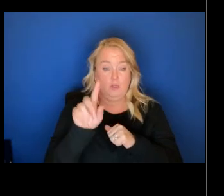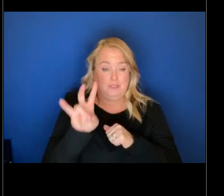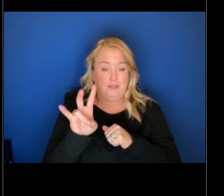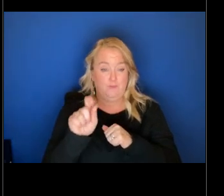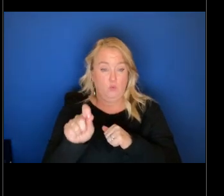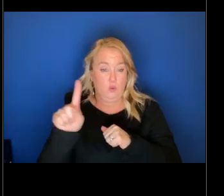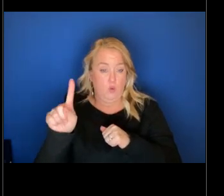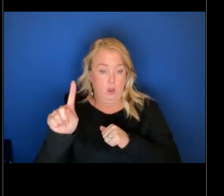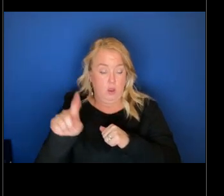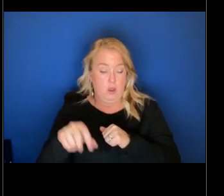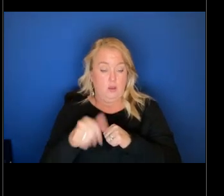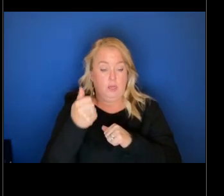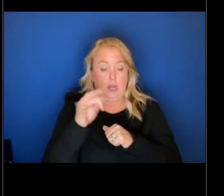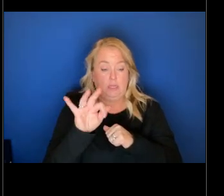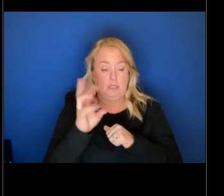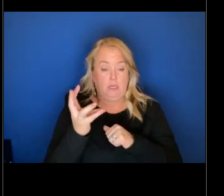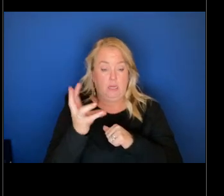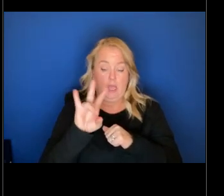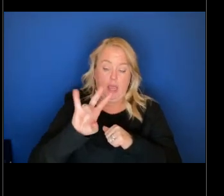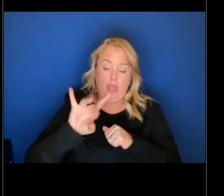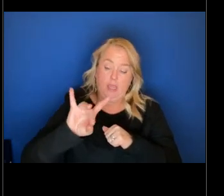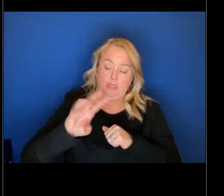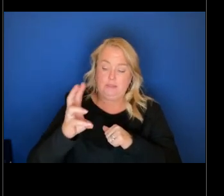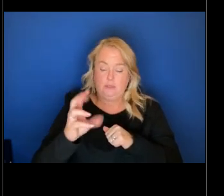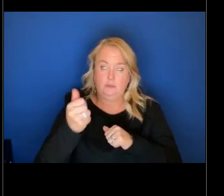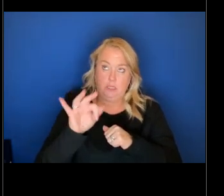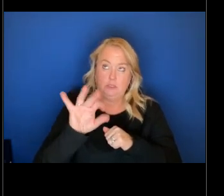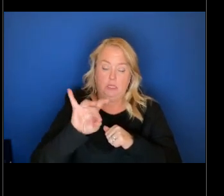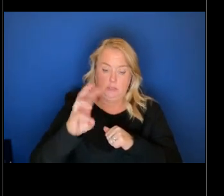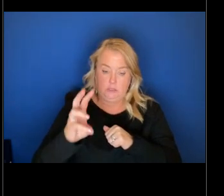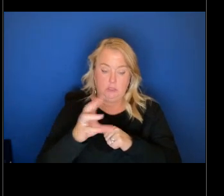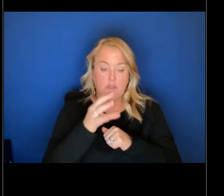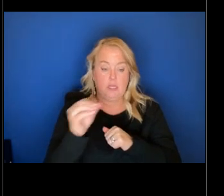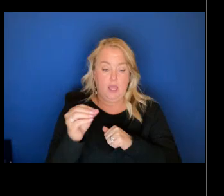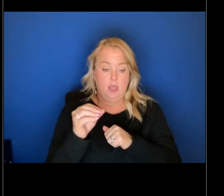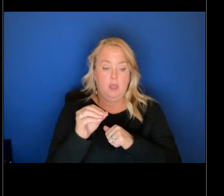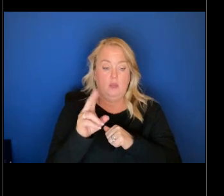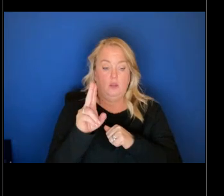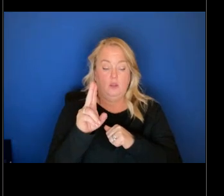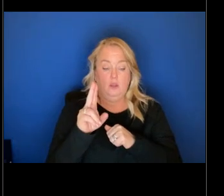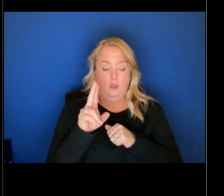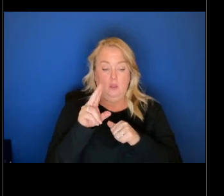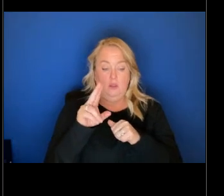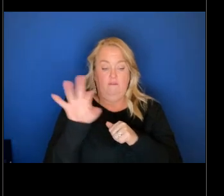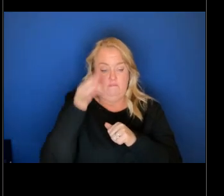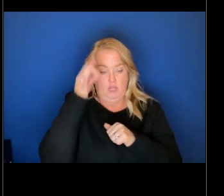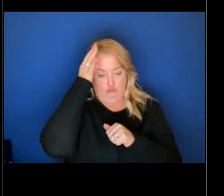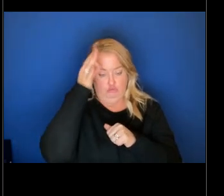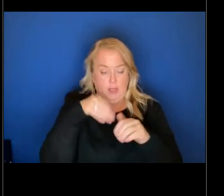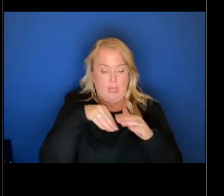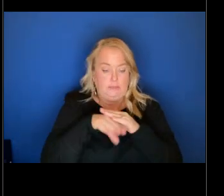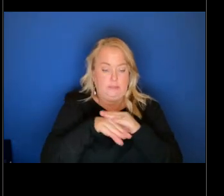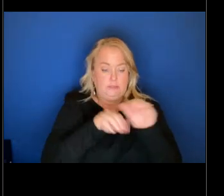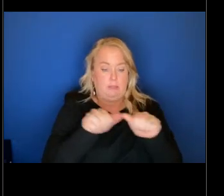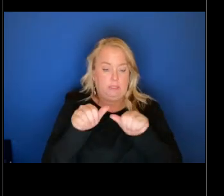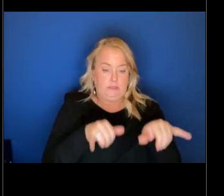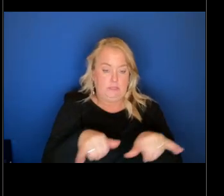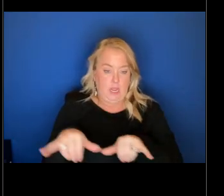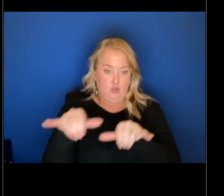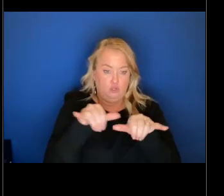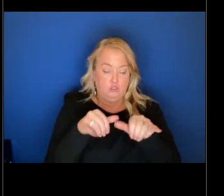A117.1, the 1986 version, and the Uniform Federal Accessibility Standards